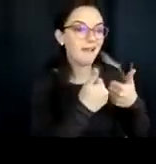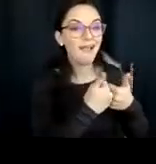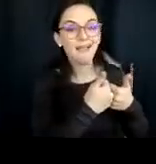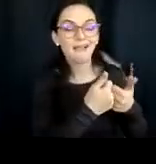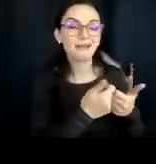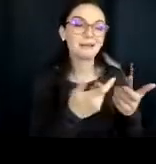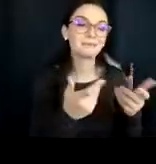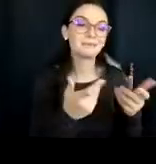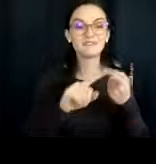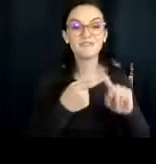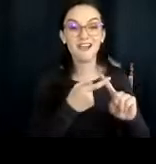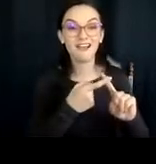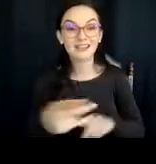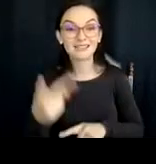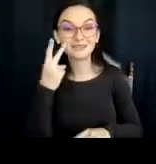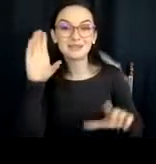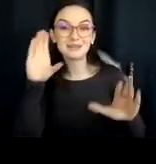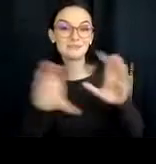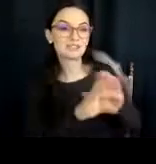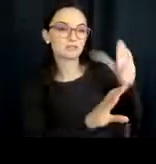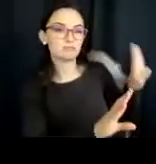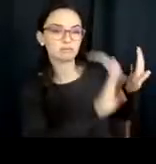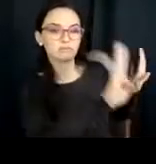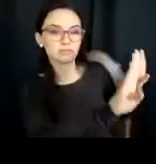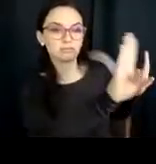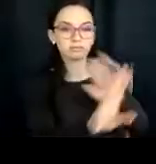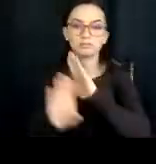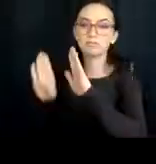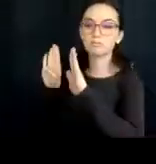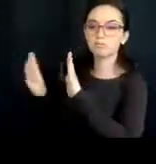these pictures of the old football teams. Yeah.